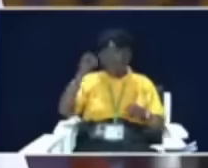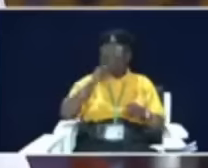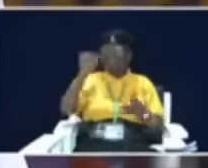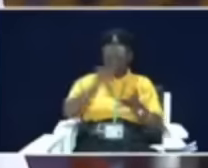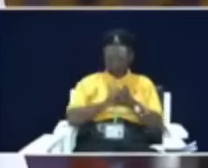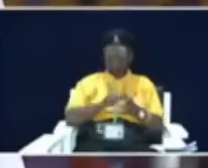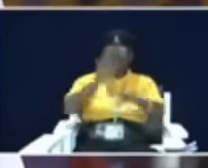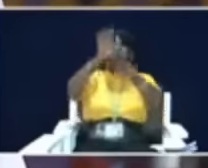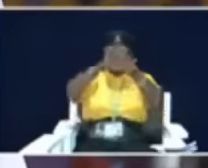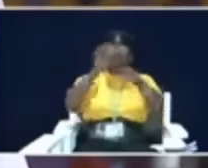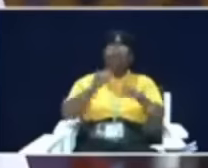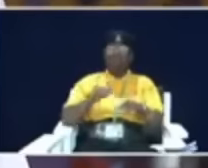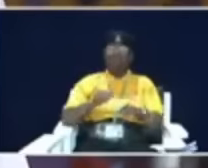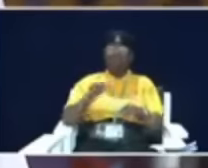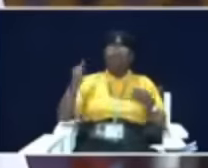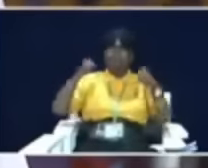But something told him,